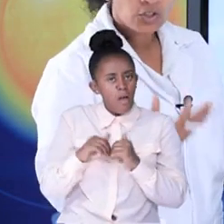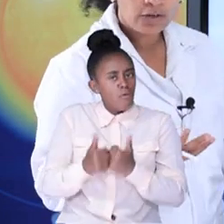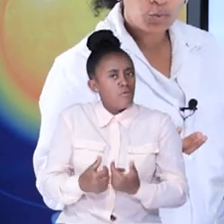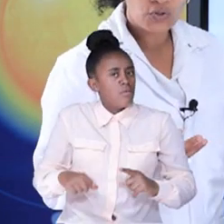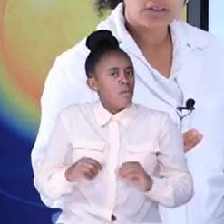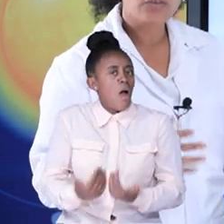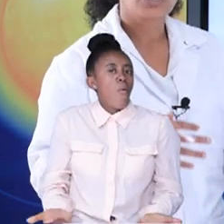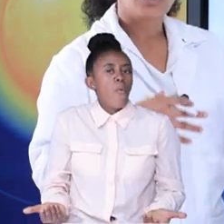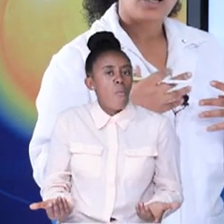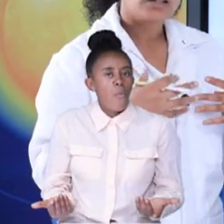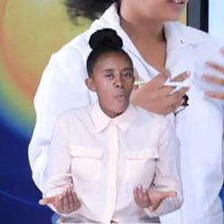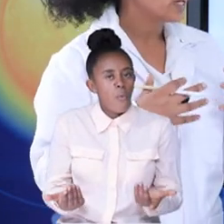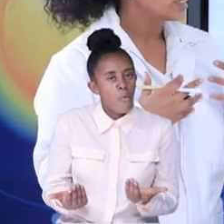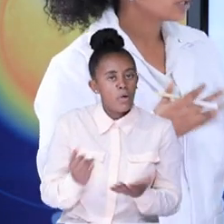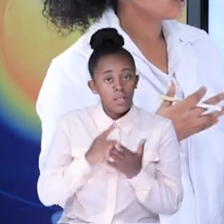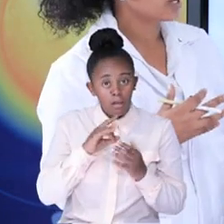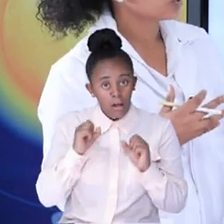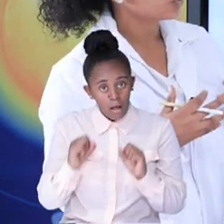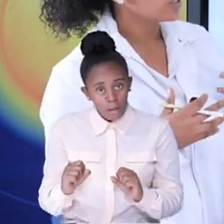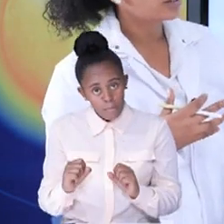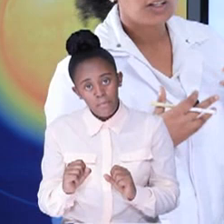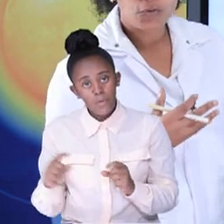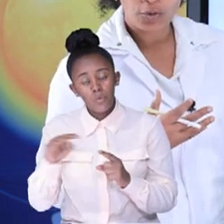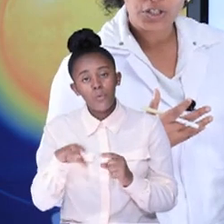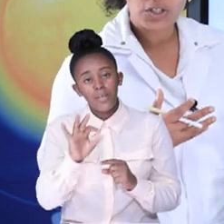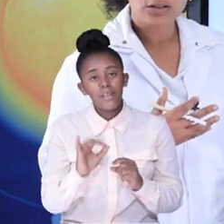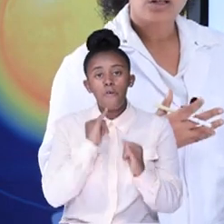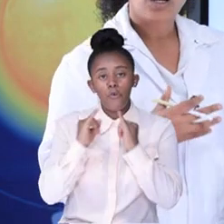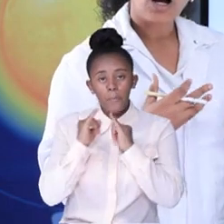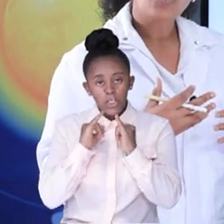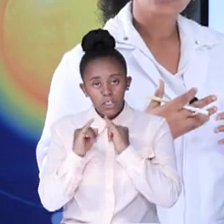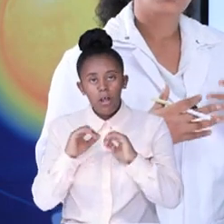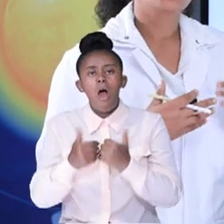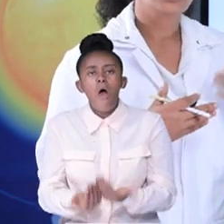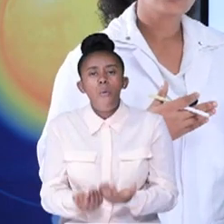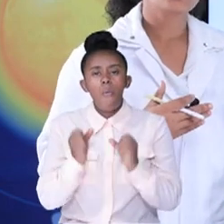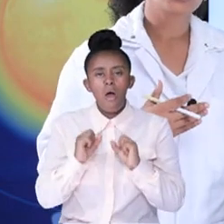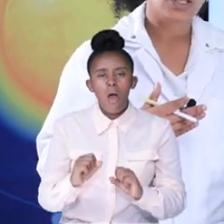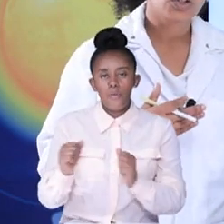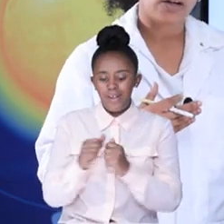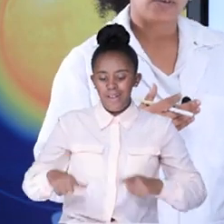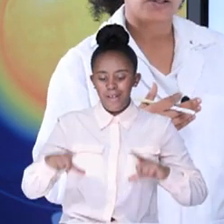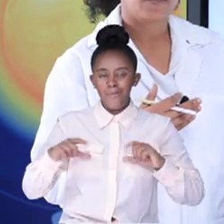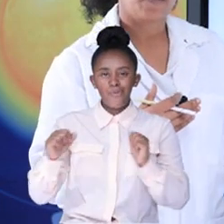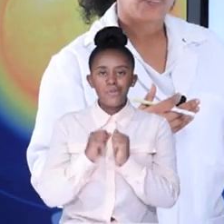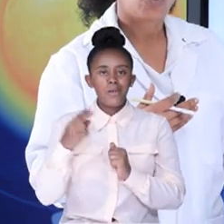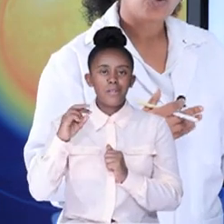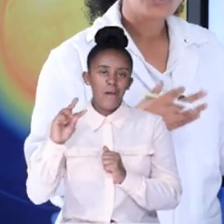are HIV positive, it can help us to get information how can we live with